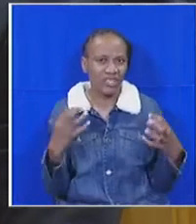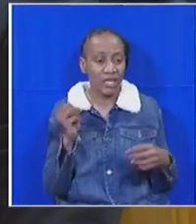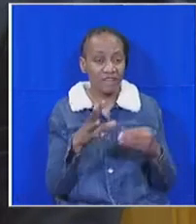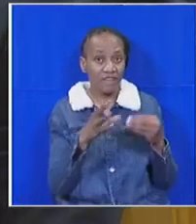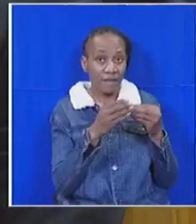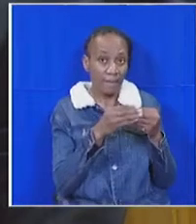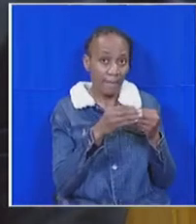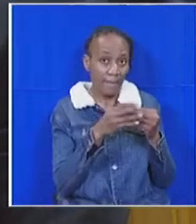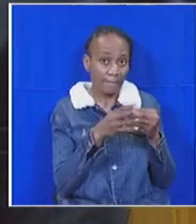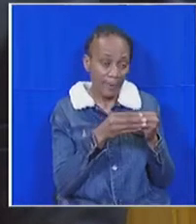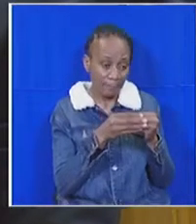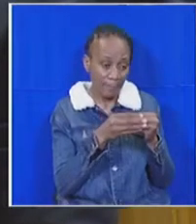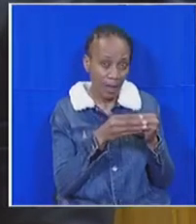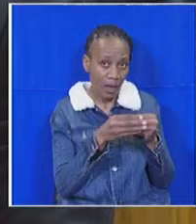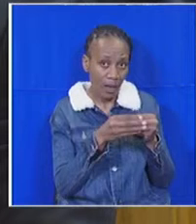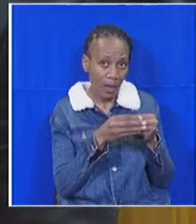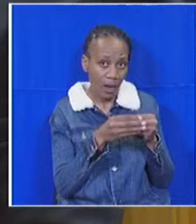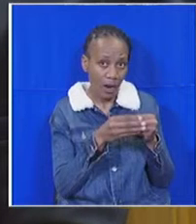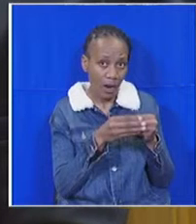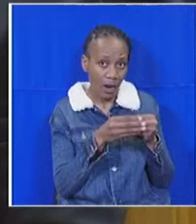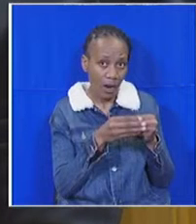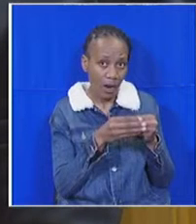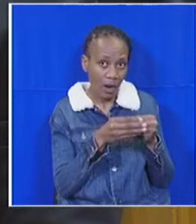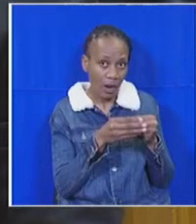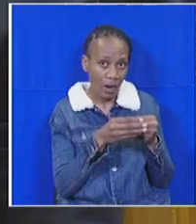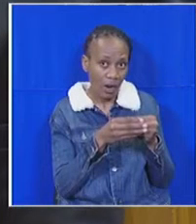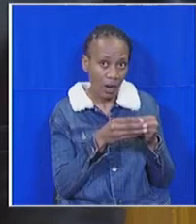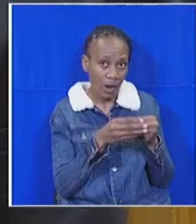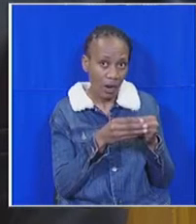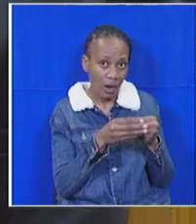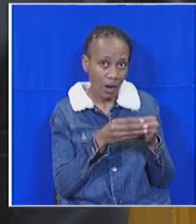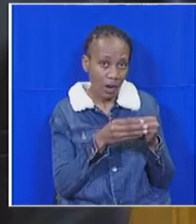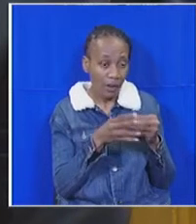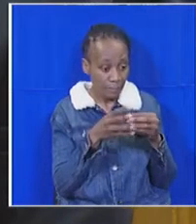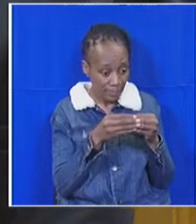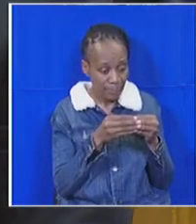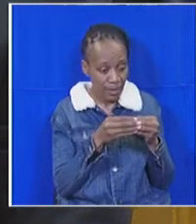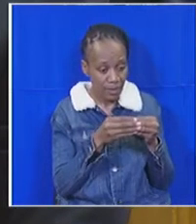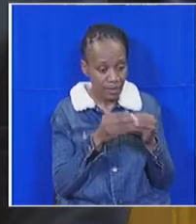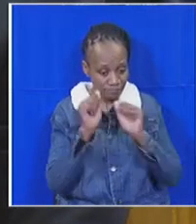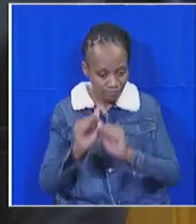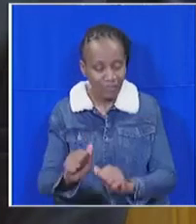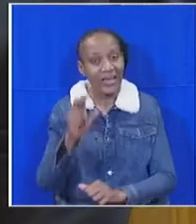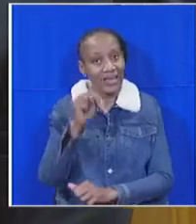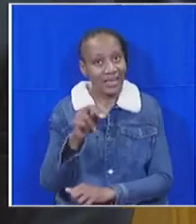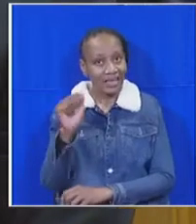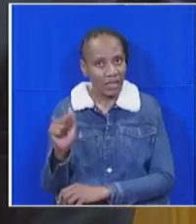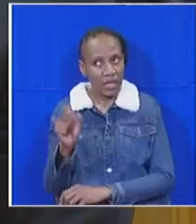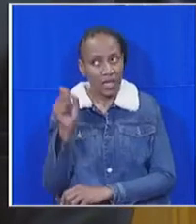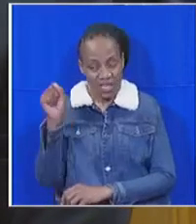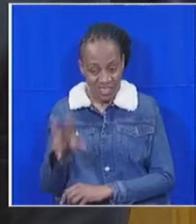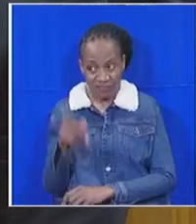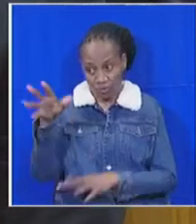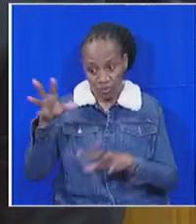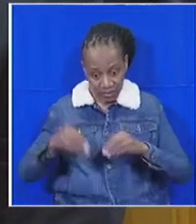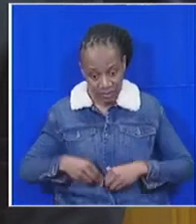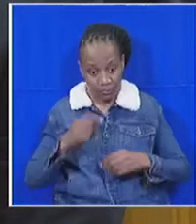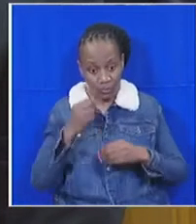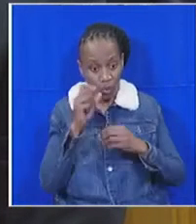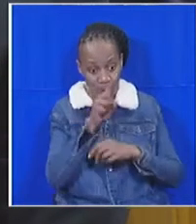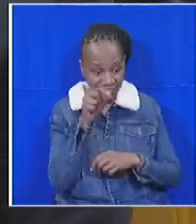I'm referring to the term member academically, is in fact a member of this House. And if you allow this question to proceed, whether in fact